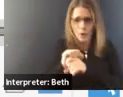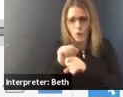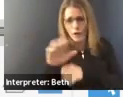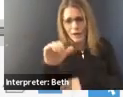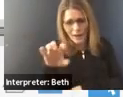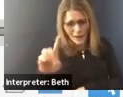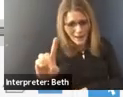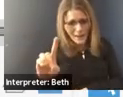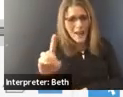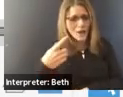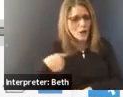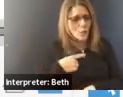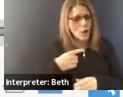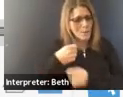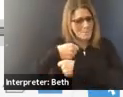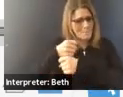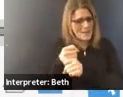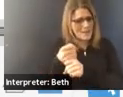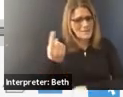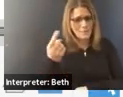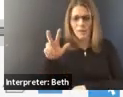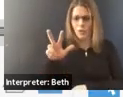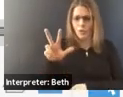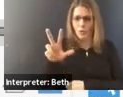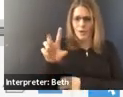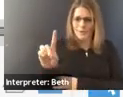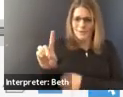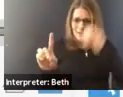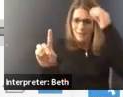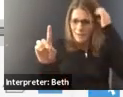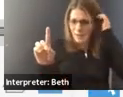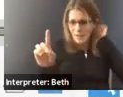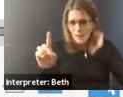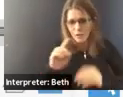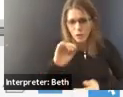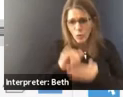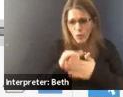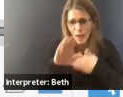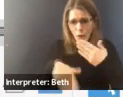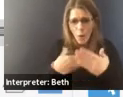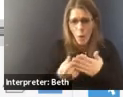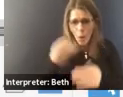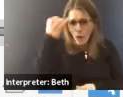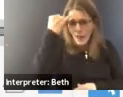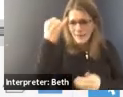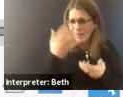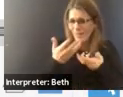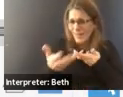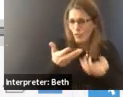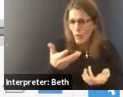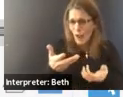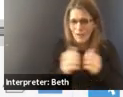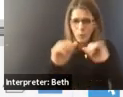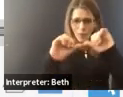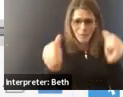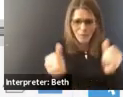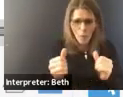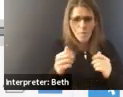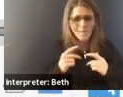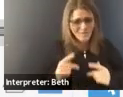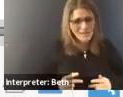old idea of interacting with a form physically, very good